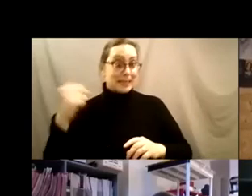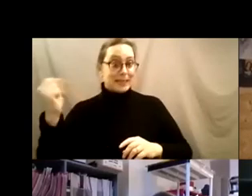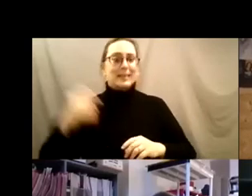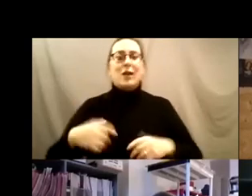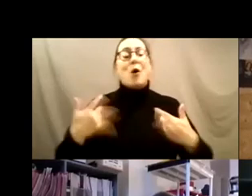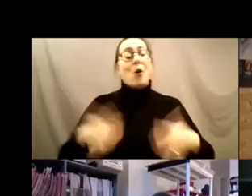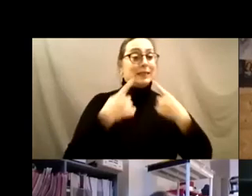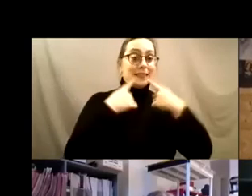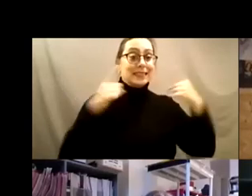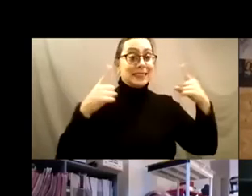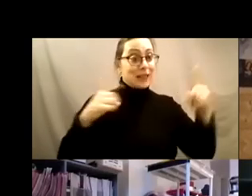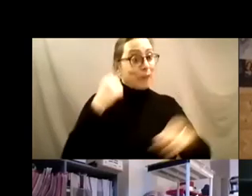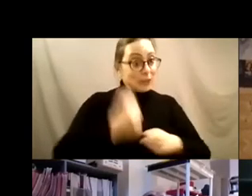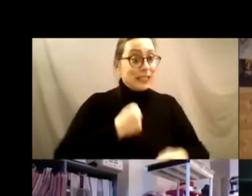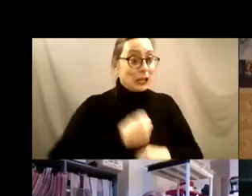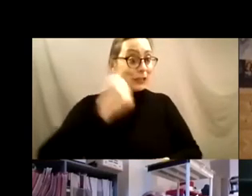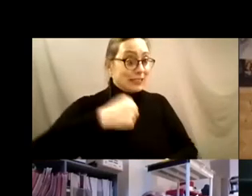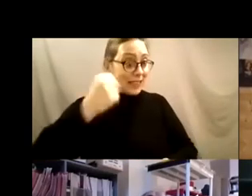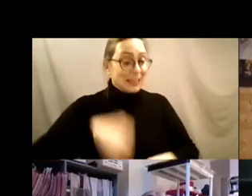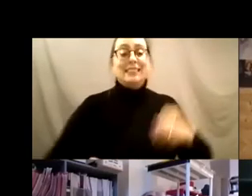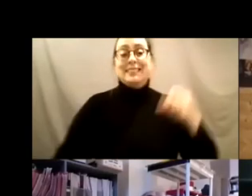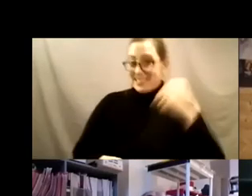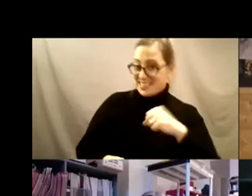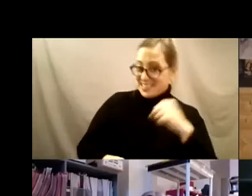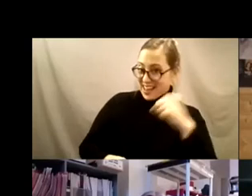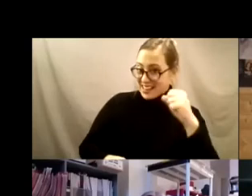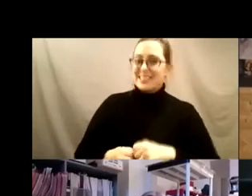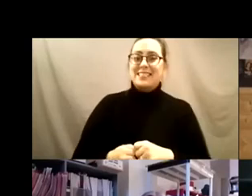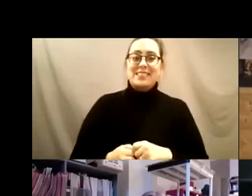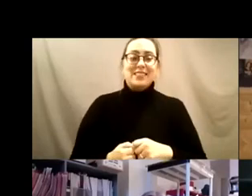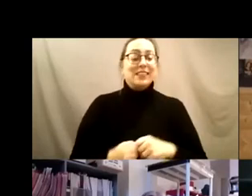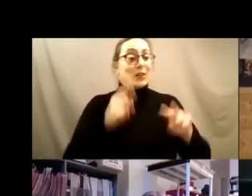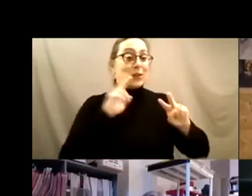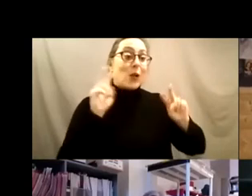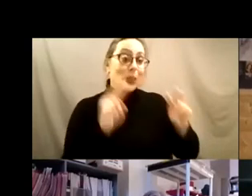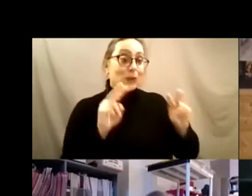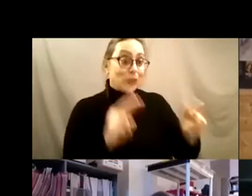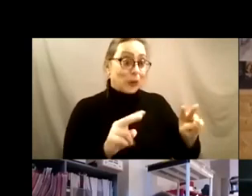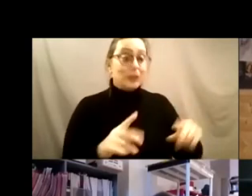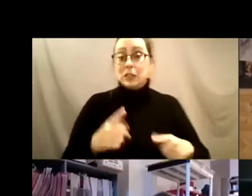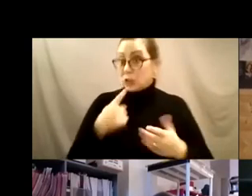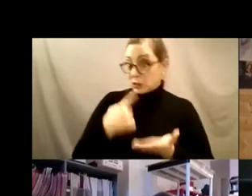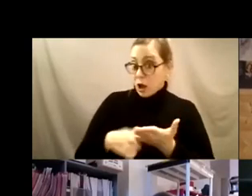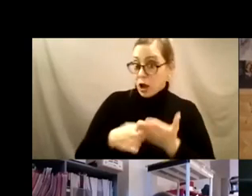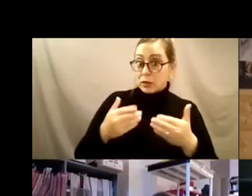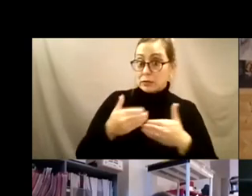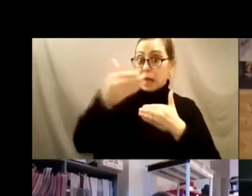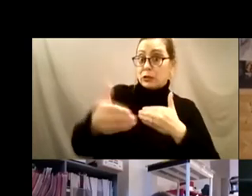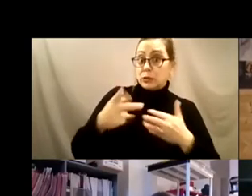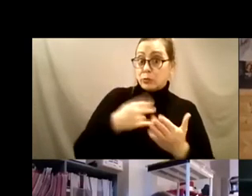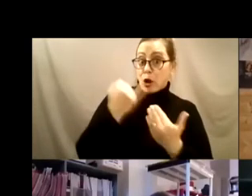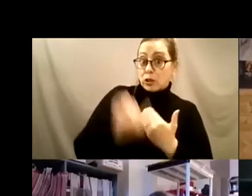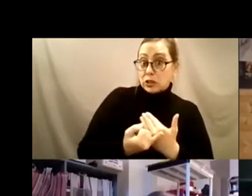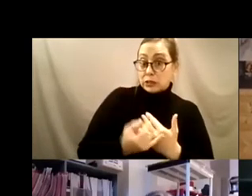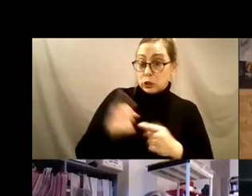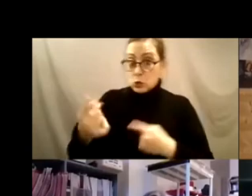very successful year. It was. Did you want to talk about the upcoming looking products? Forward. Did you want to say, or do you want me forward. to? You,